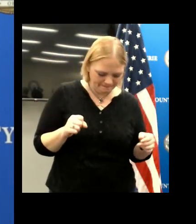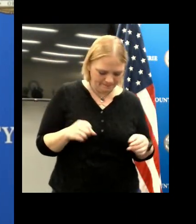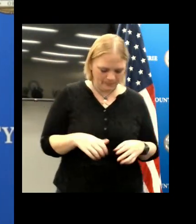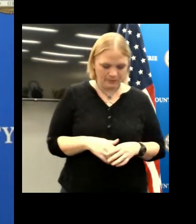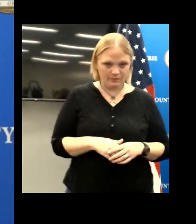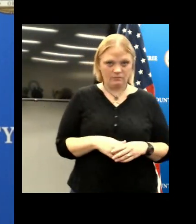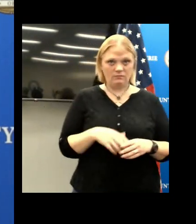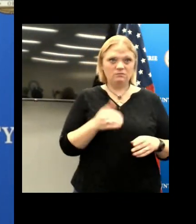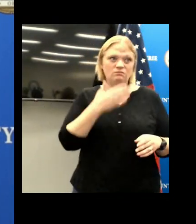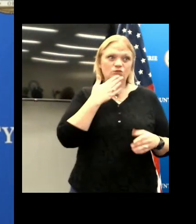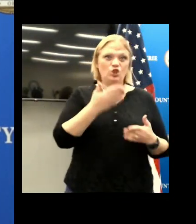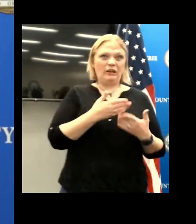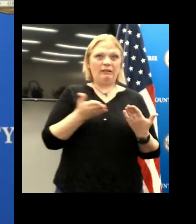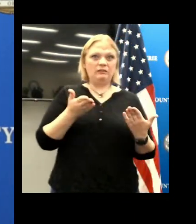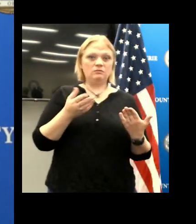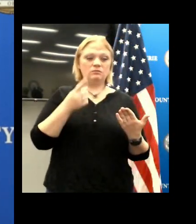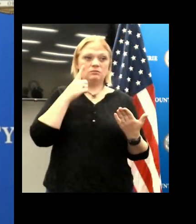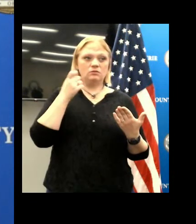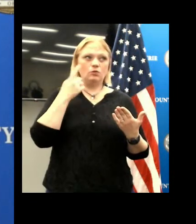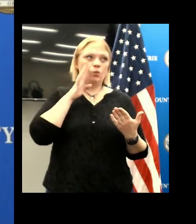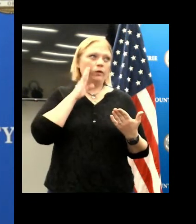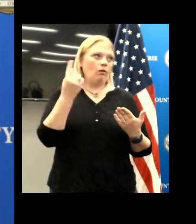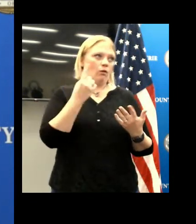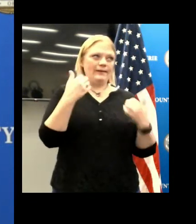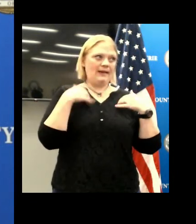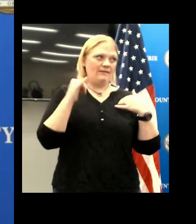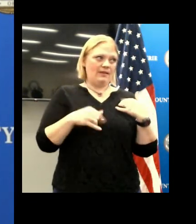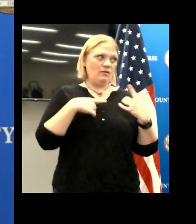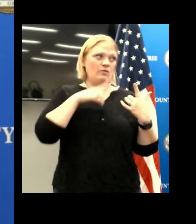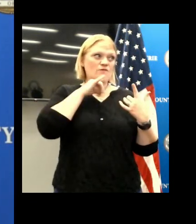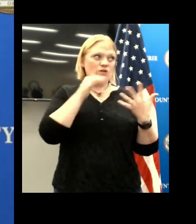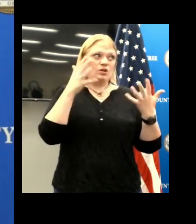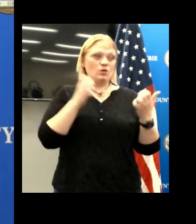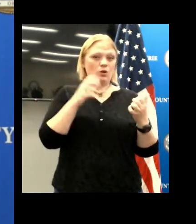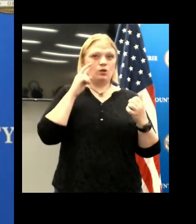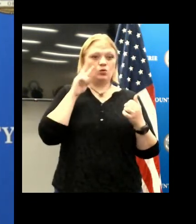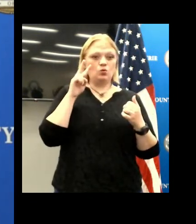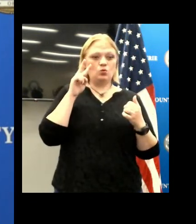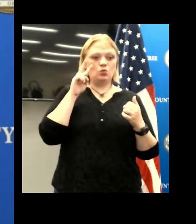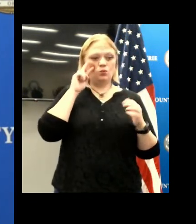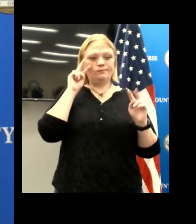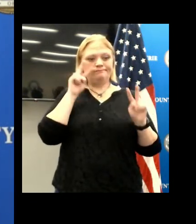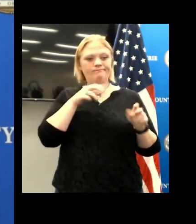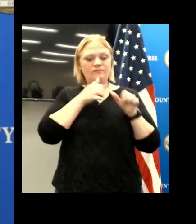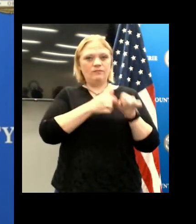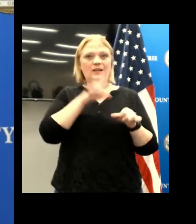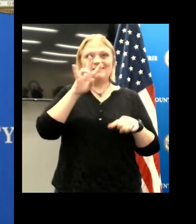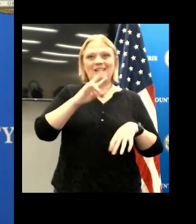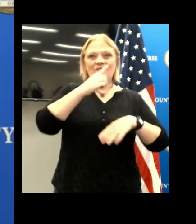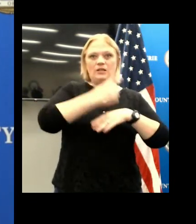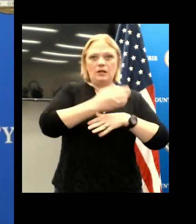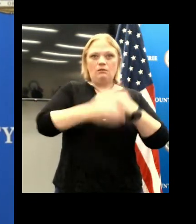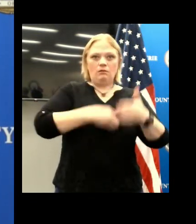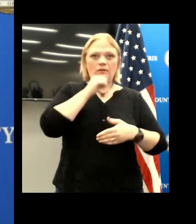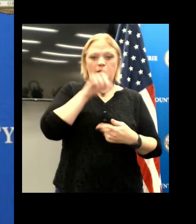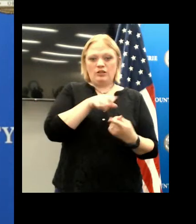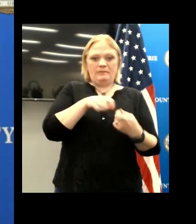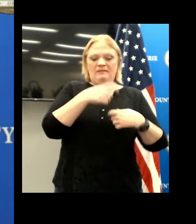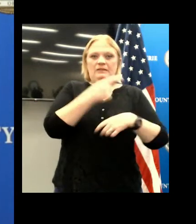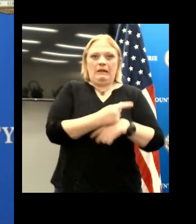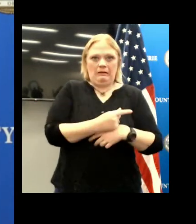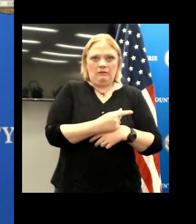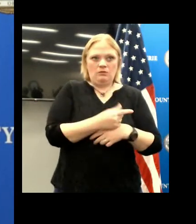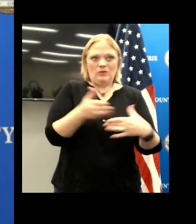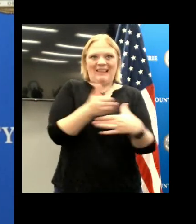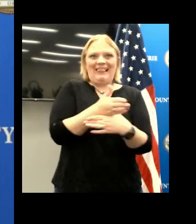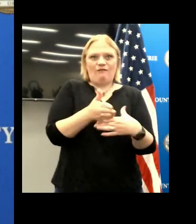Which is a good thing, because you're always going to have that. That's why we really want to look at 7-day rolling averages as compared to one particular day. So